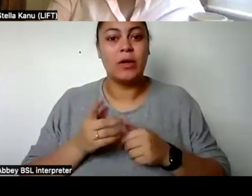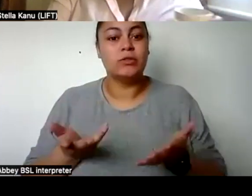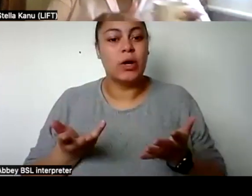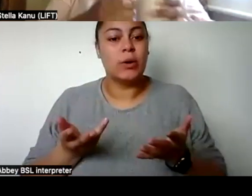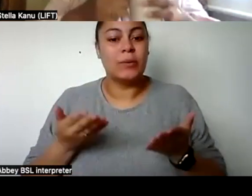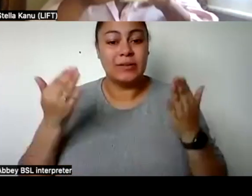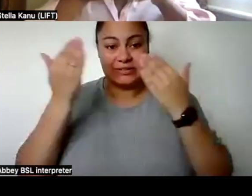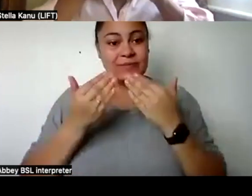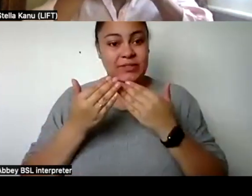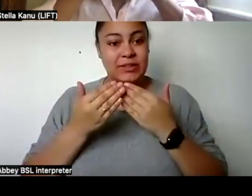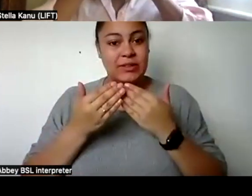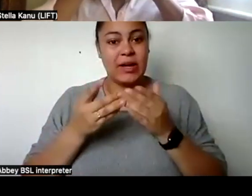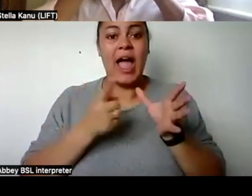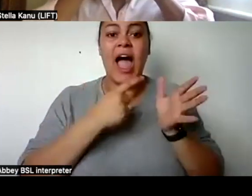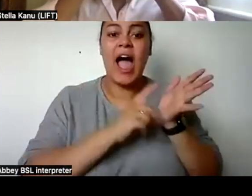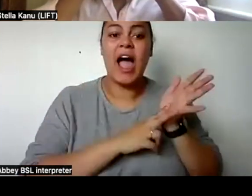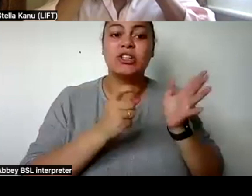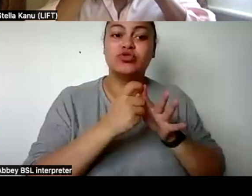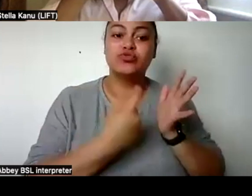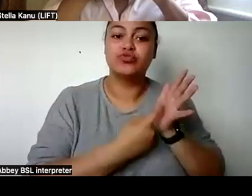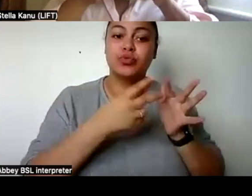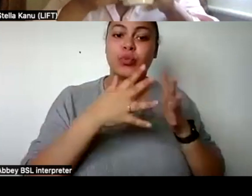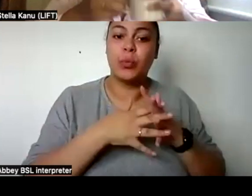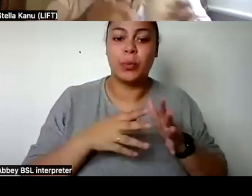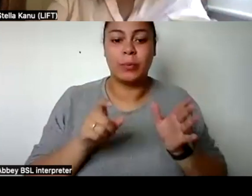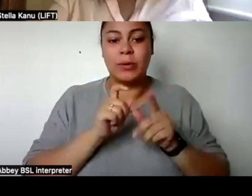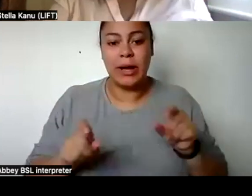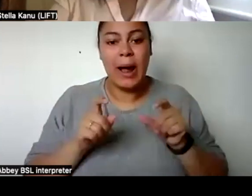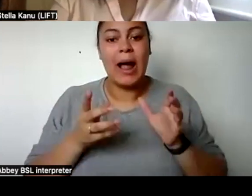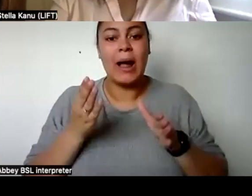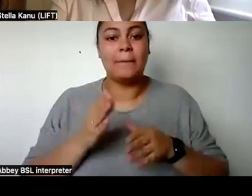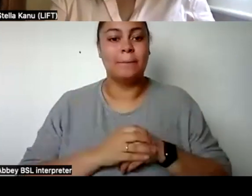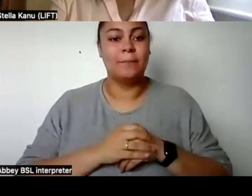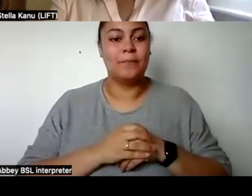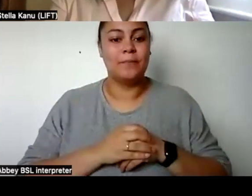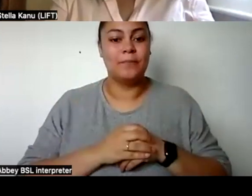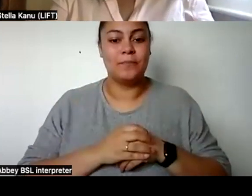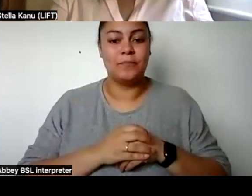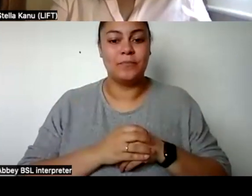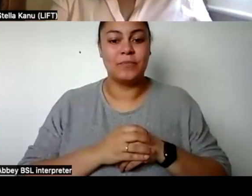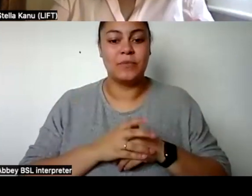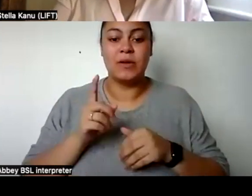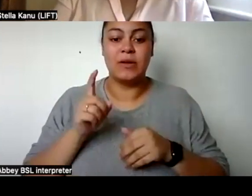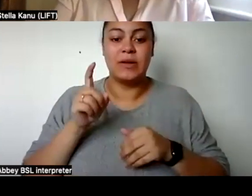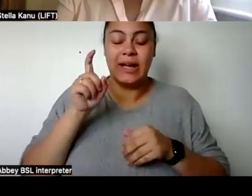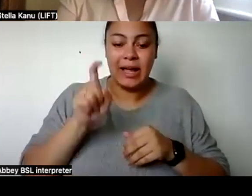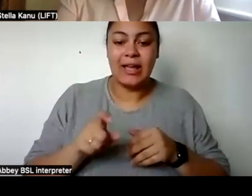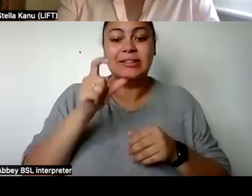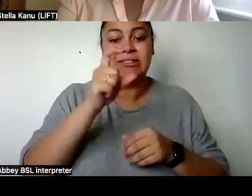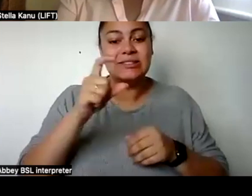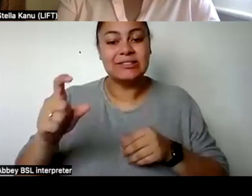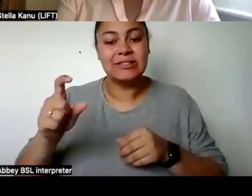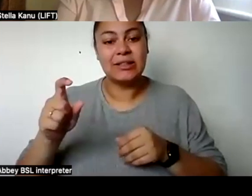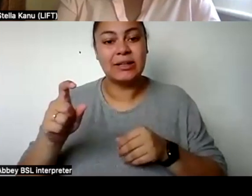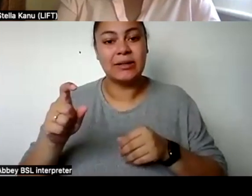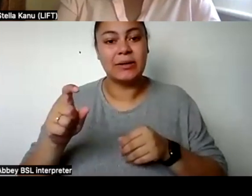this evening, Andrew Howell is our live captioner. And to access captions, you can click on the CC